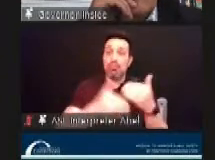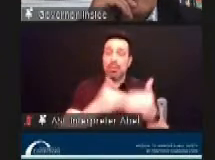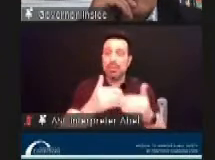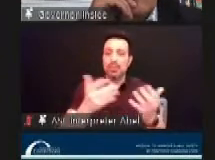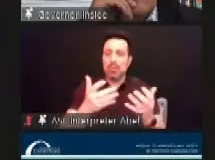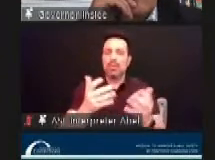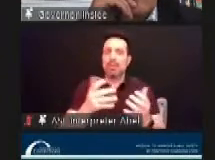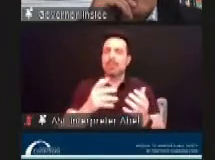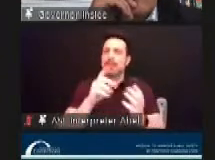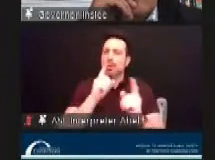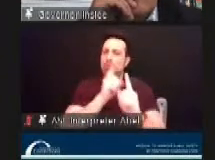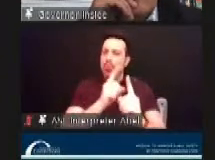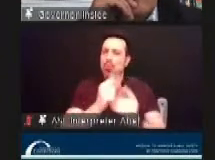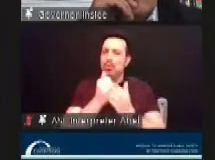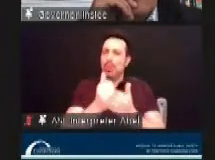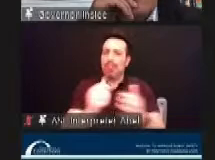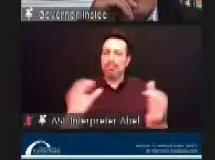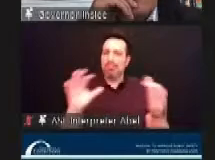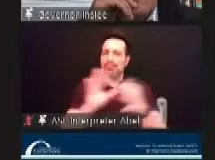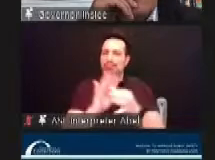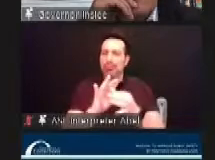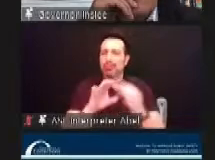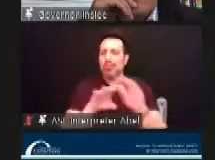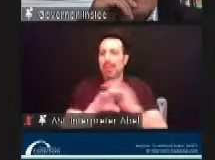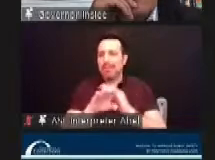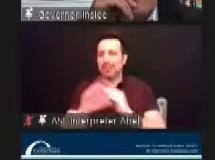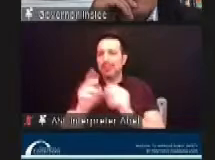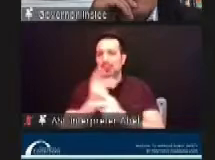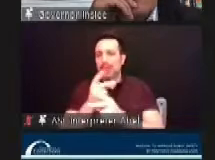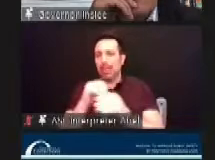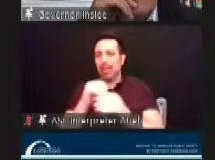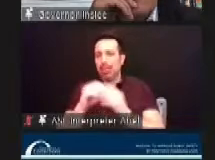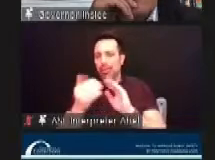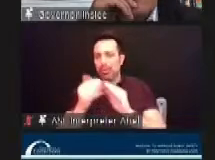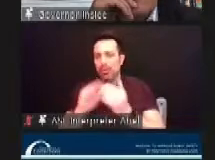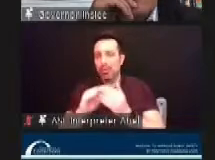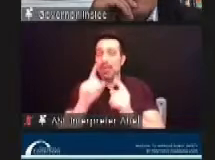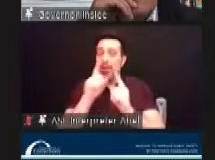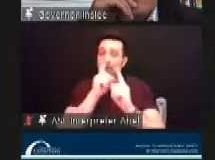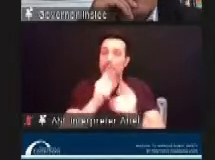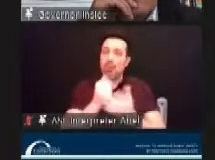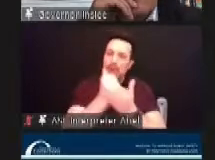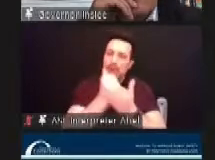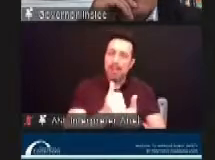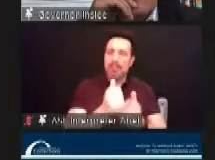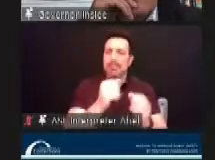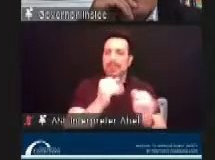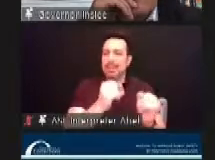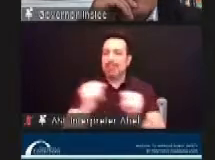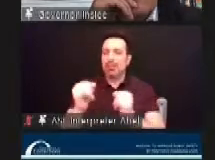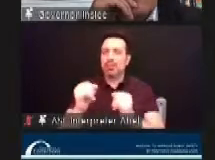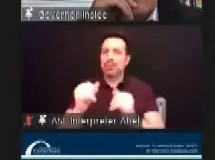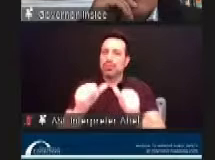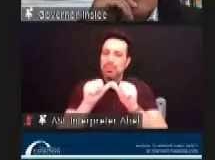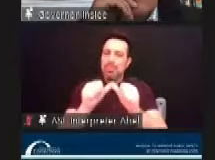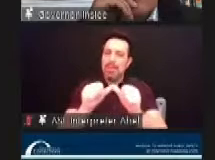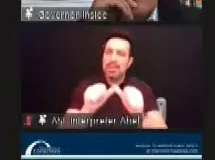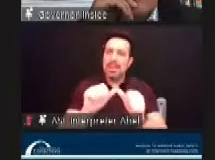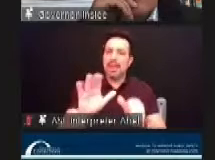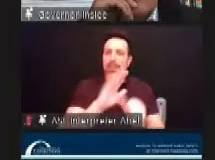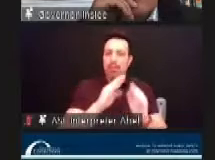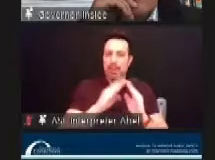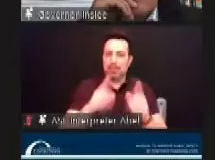are designed to provide a bridge to access to care in the community in an effort to assist individuals in being able to maintain their